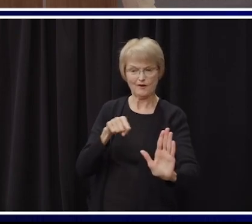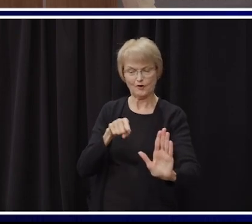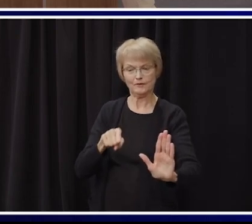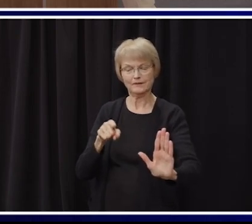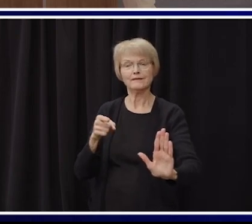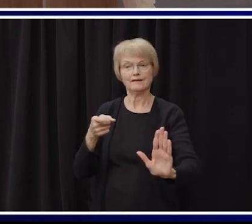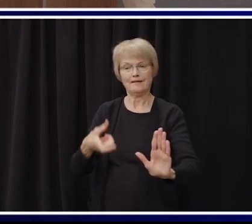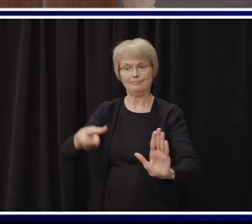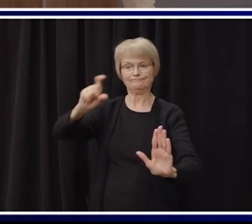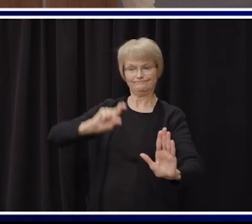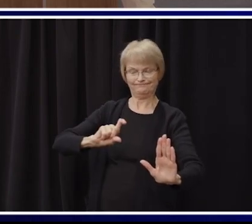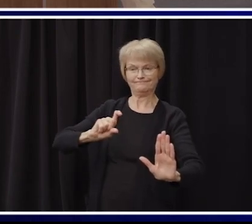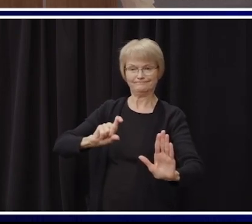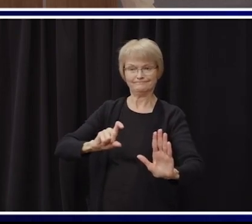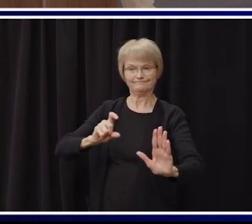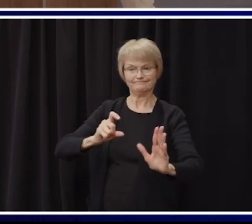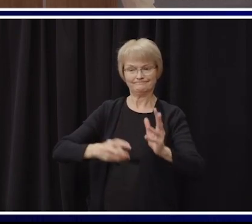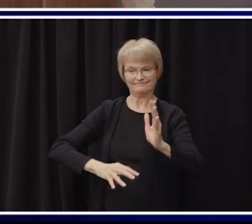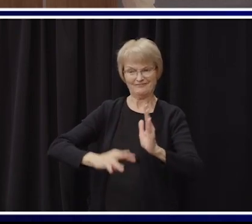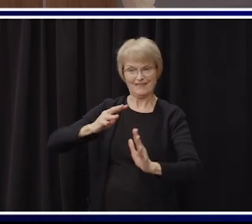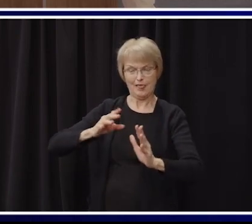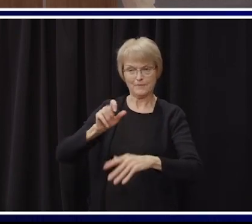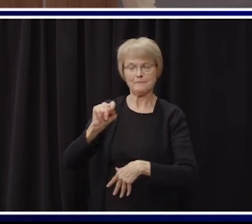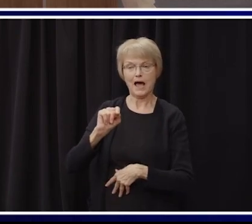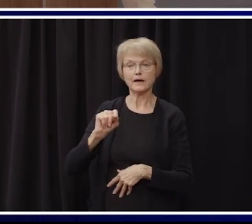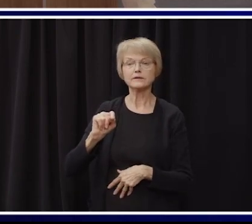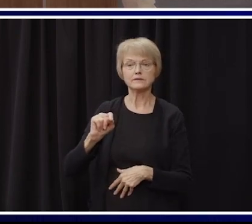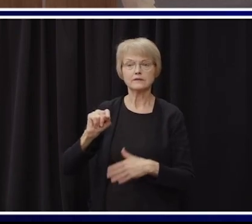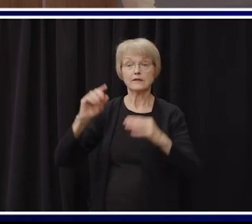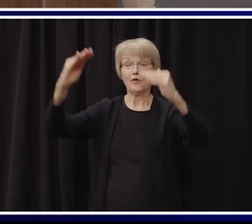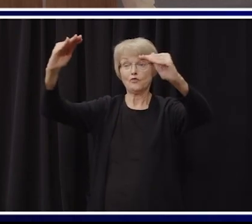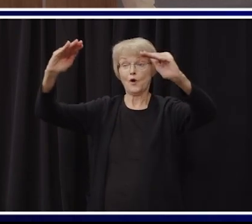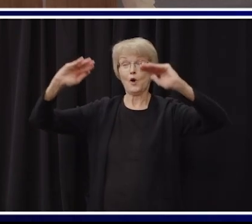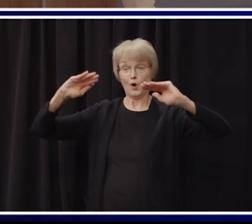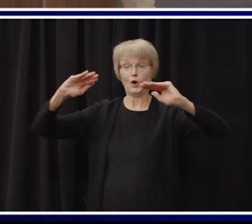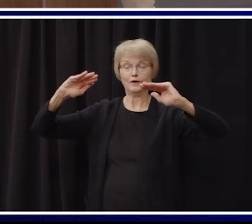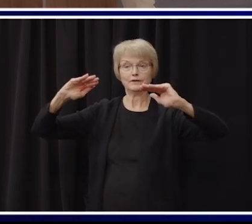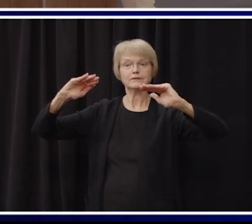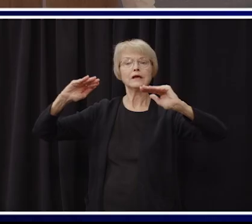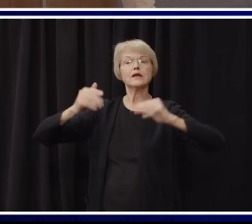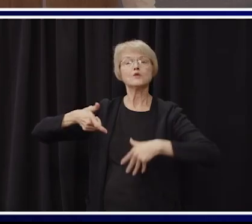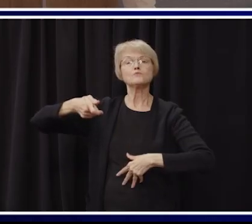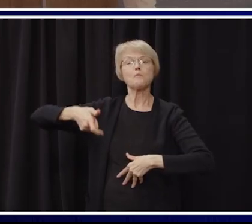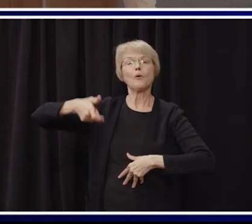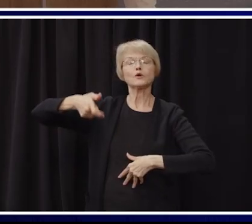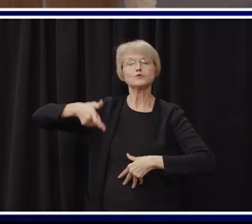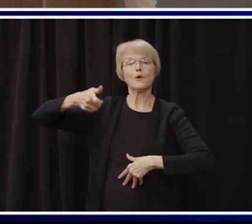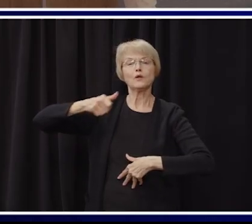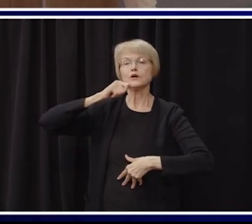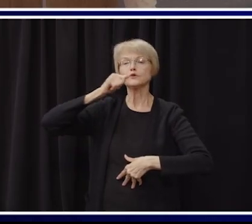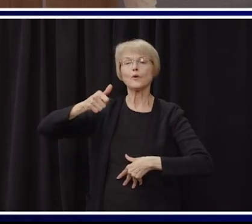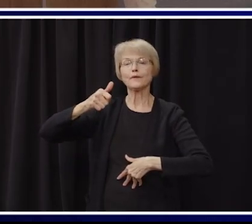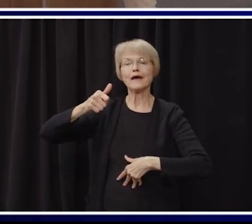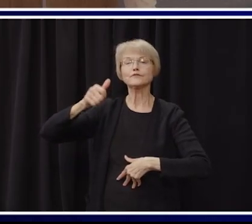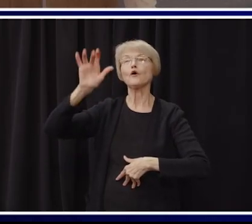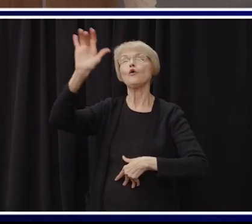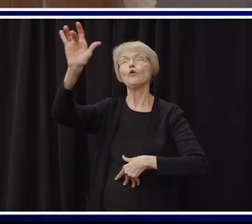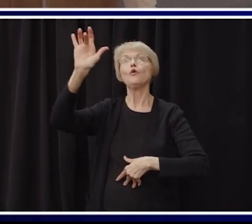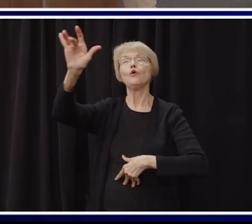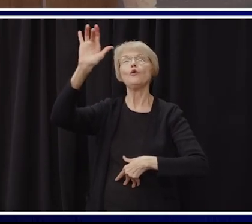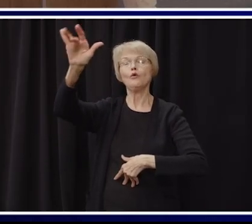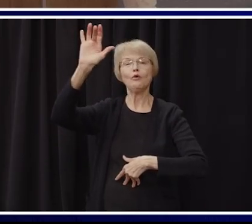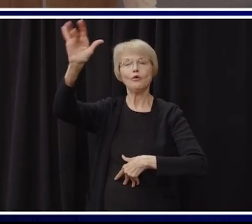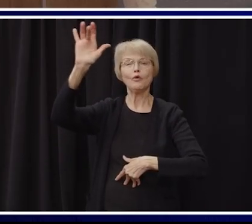The hood, we found a hood that was able to be used with remote control. So you don't have to reach up and be able to turn it